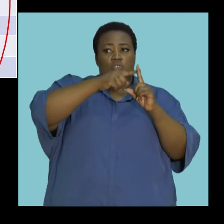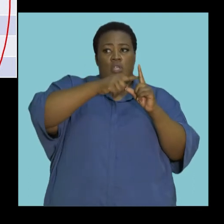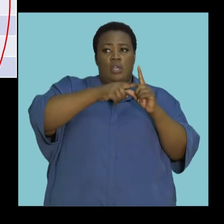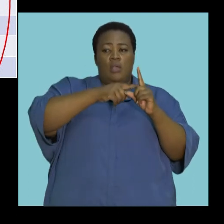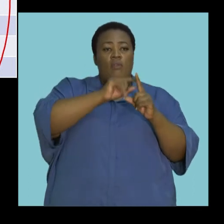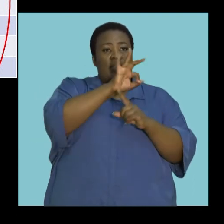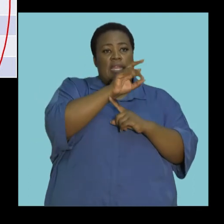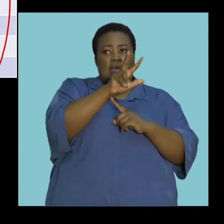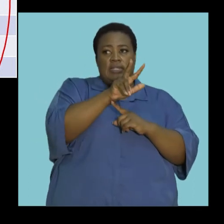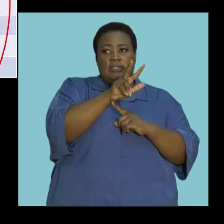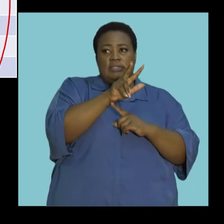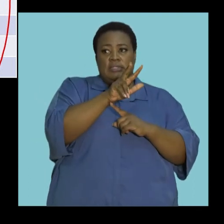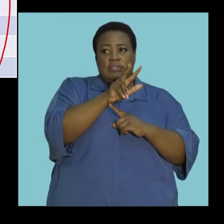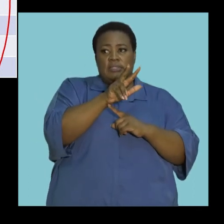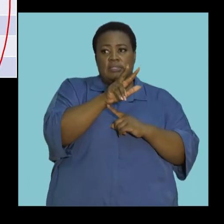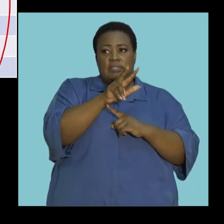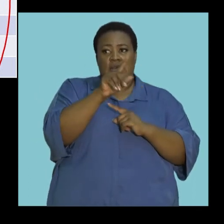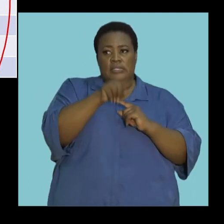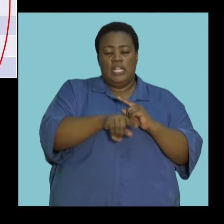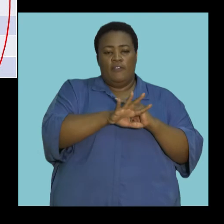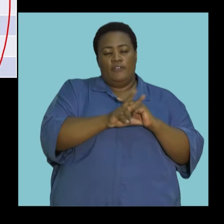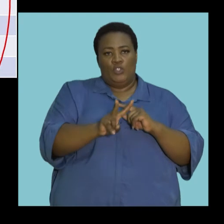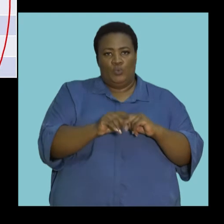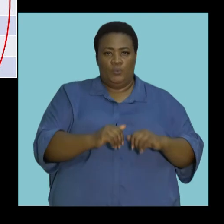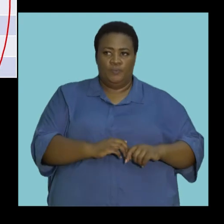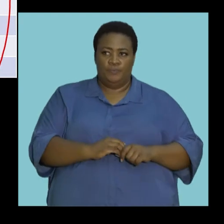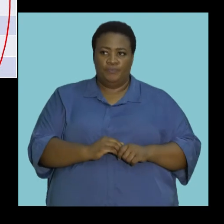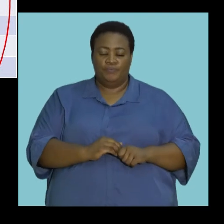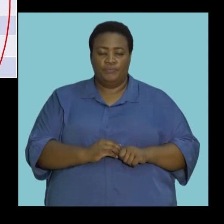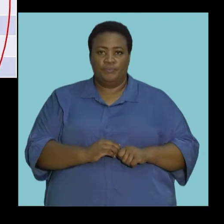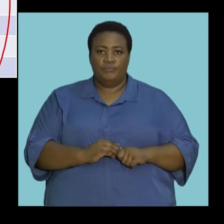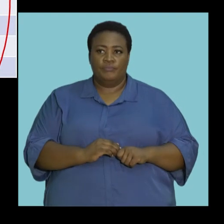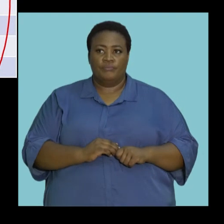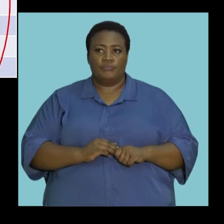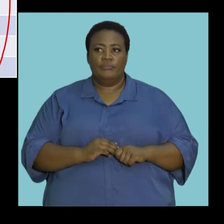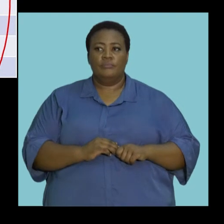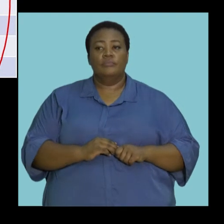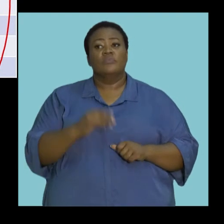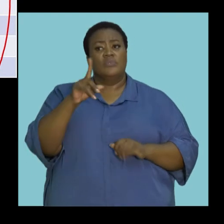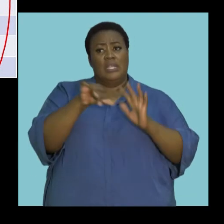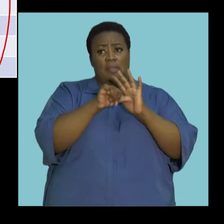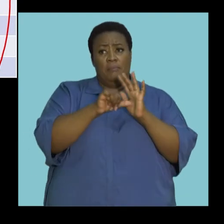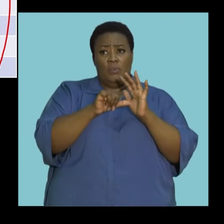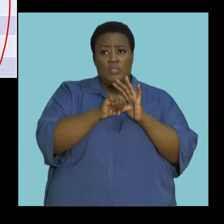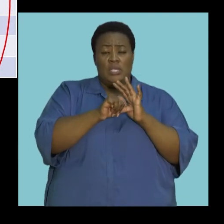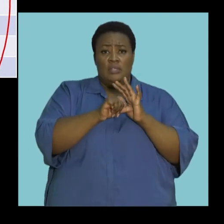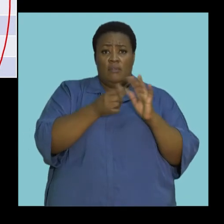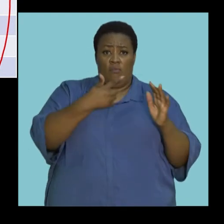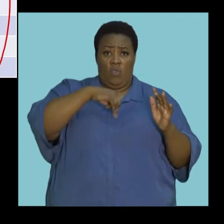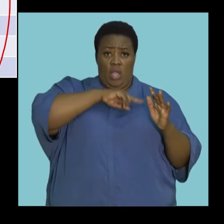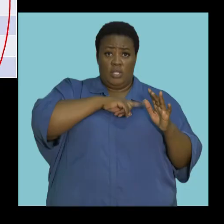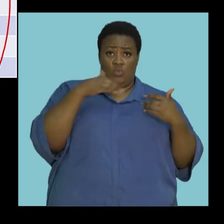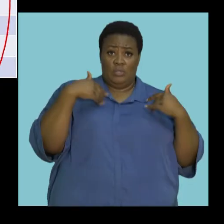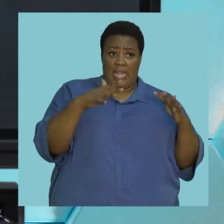of temperature between the temperatures of 38 all the way to 52. Now, is it important for us